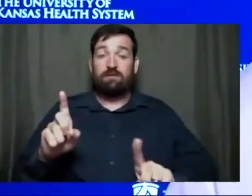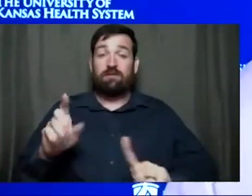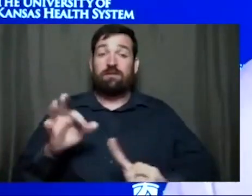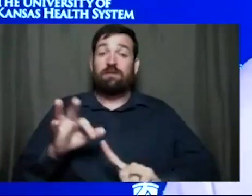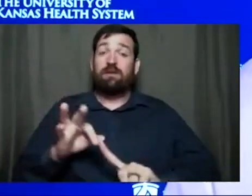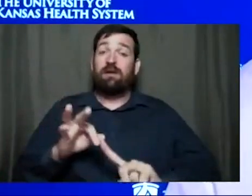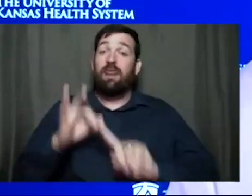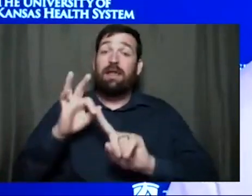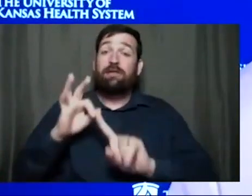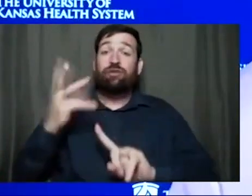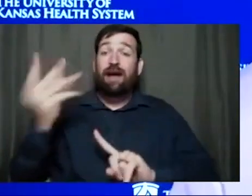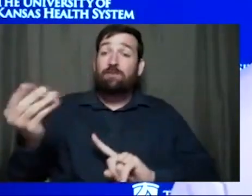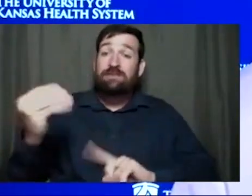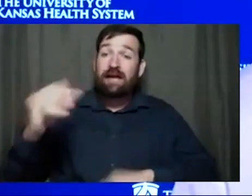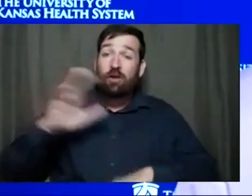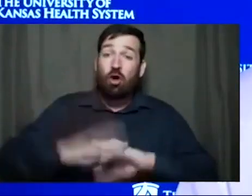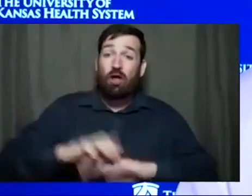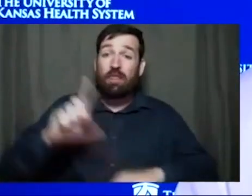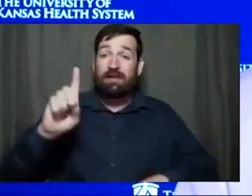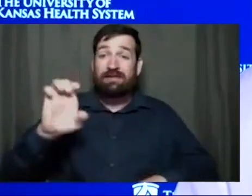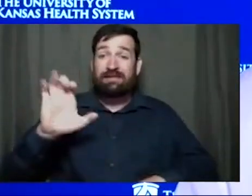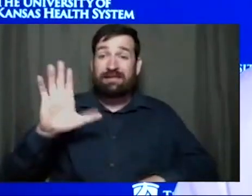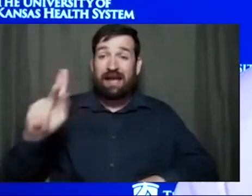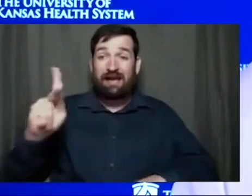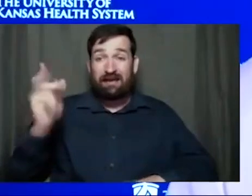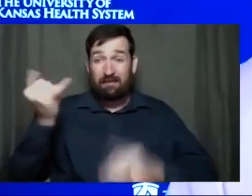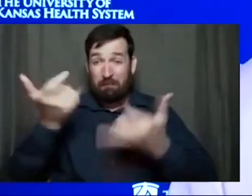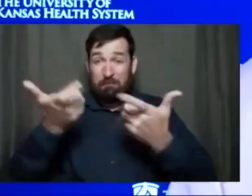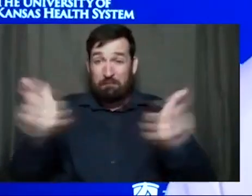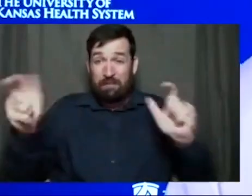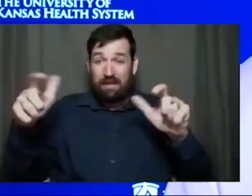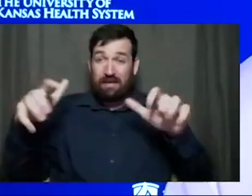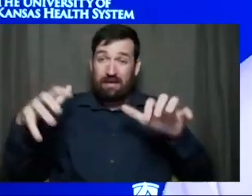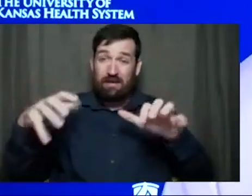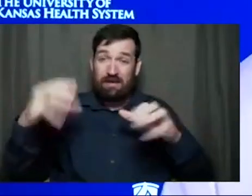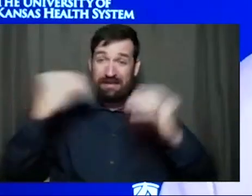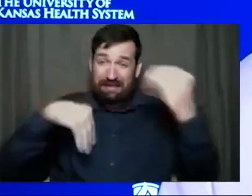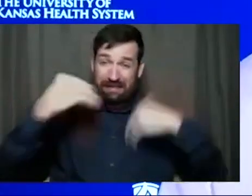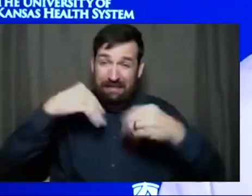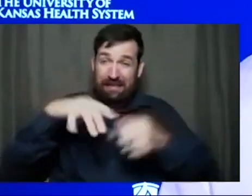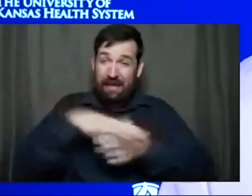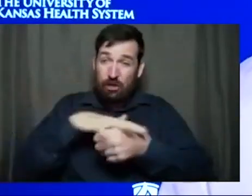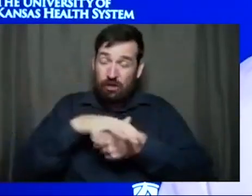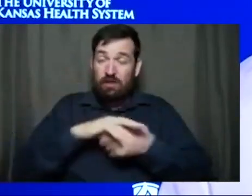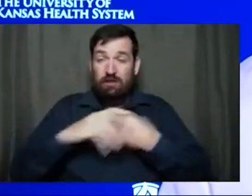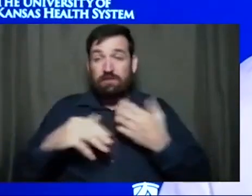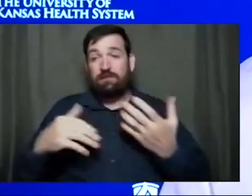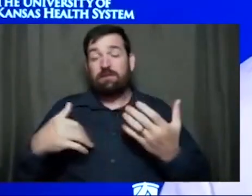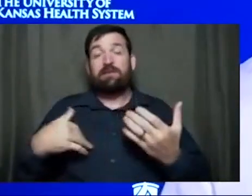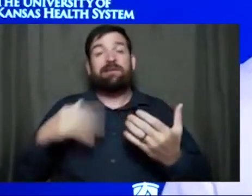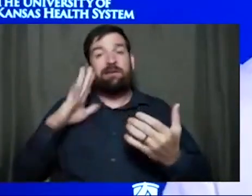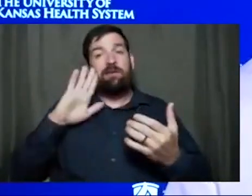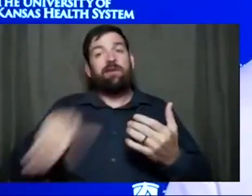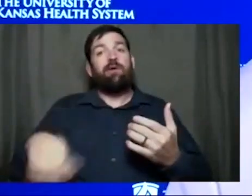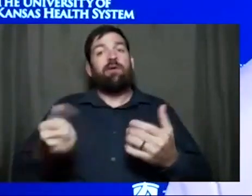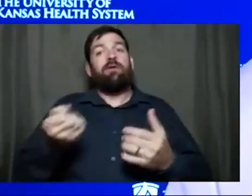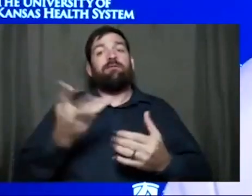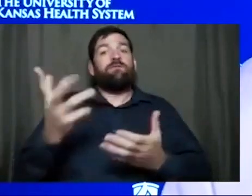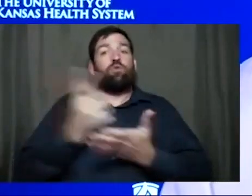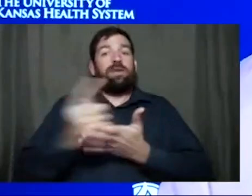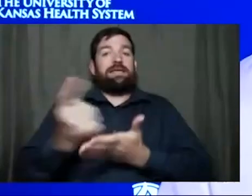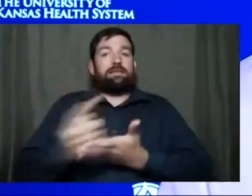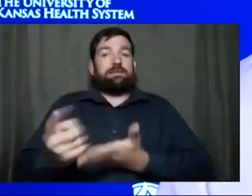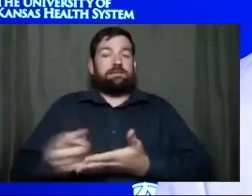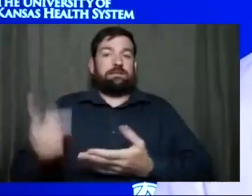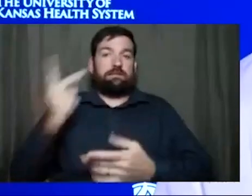those larger eating areas where people are eating. We know, every couple weeks we see that so many number of